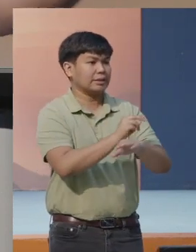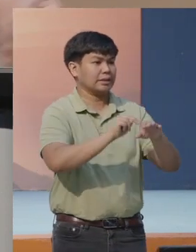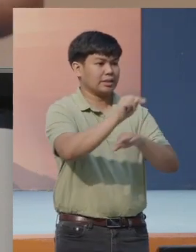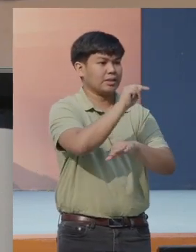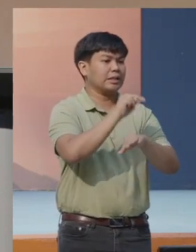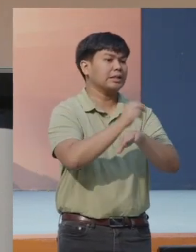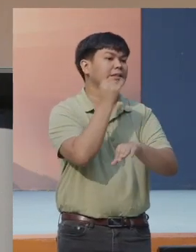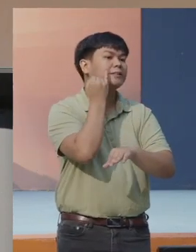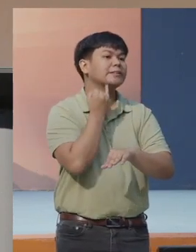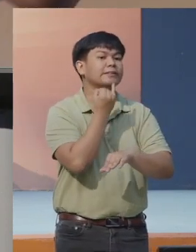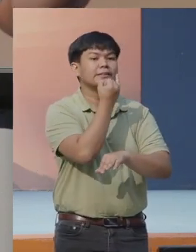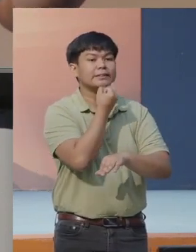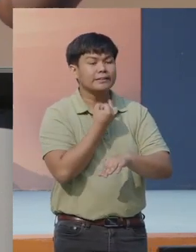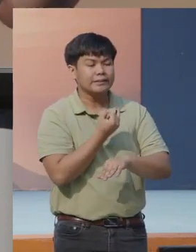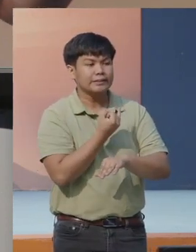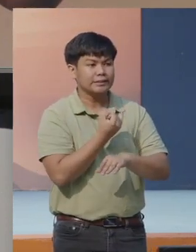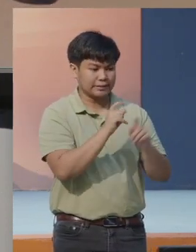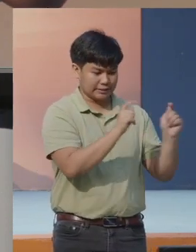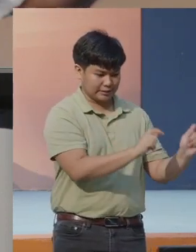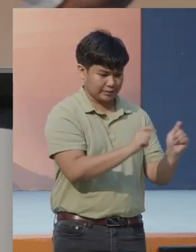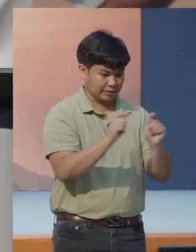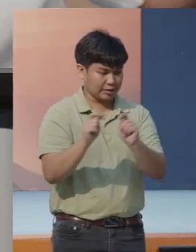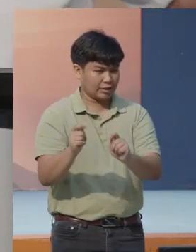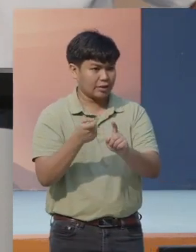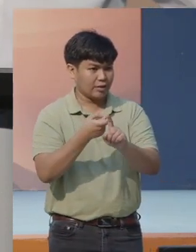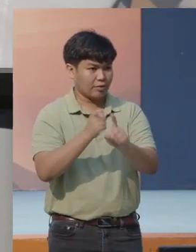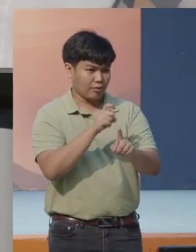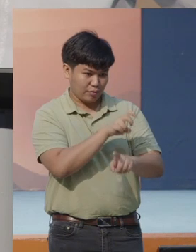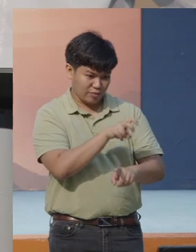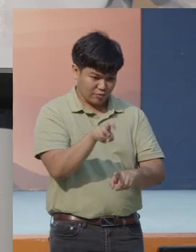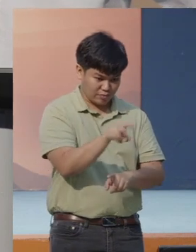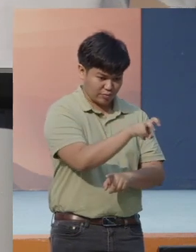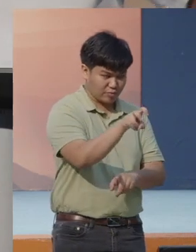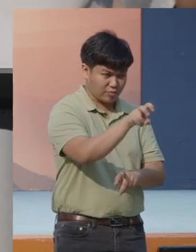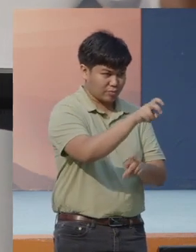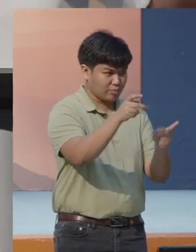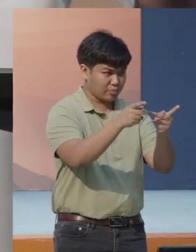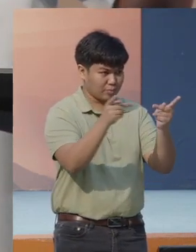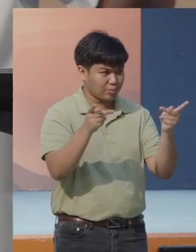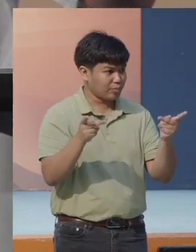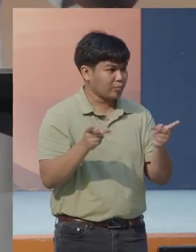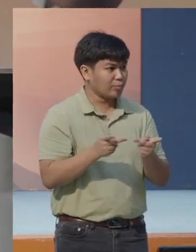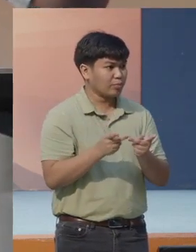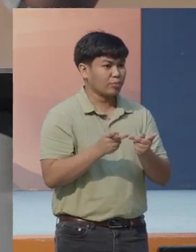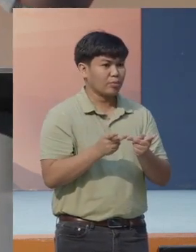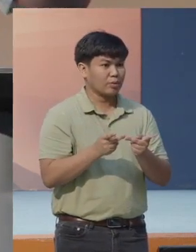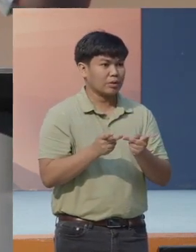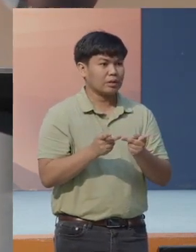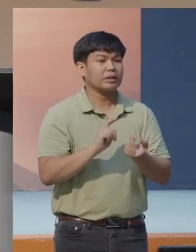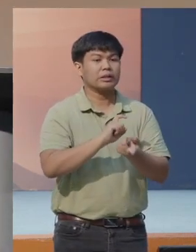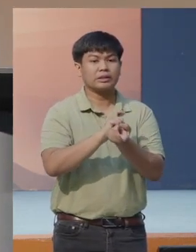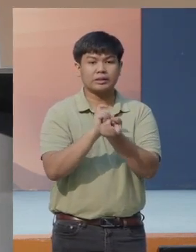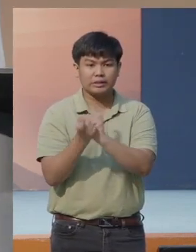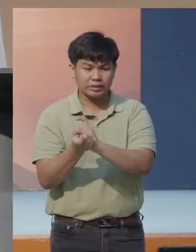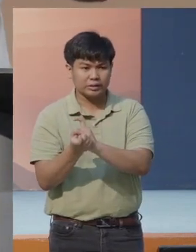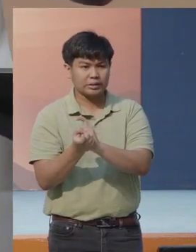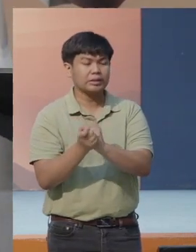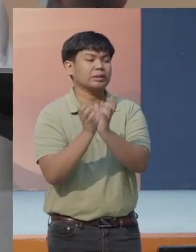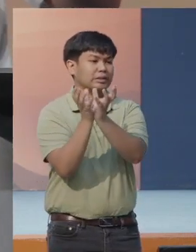Israel was transitioning from nomadic folk, adhering to tribal laws, to